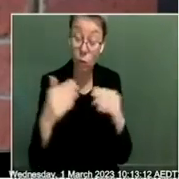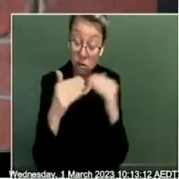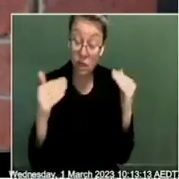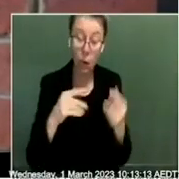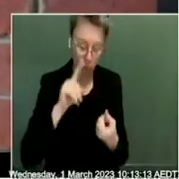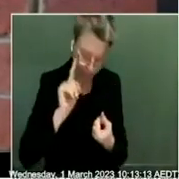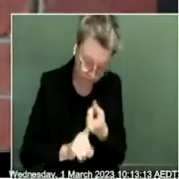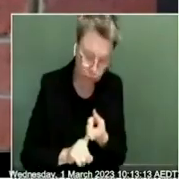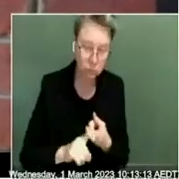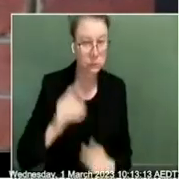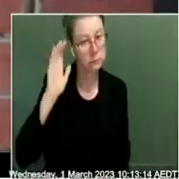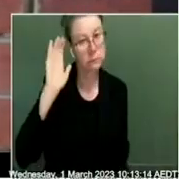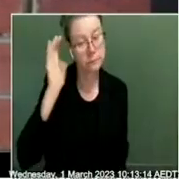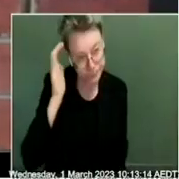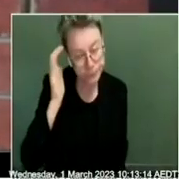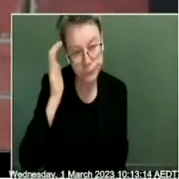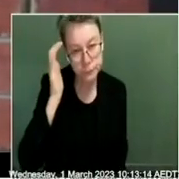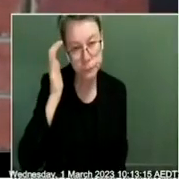she started.